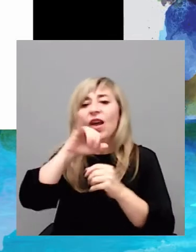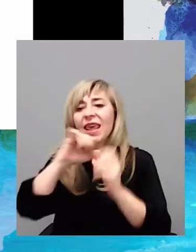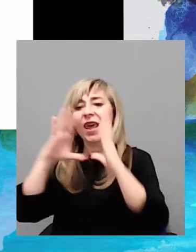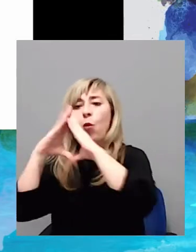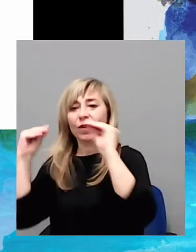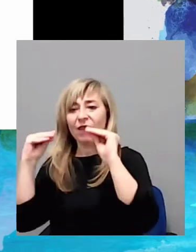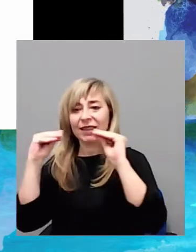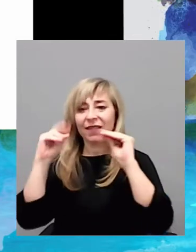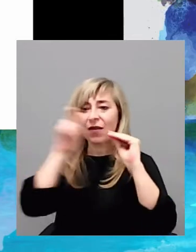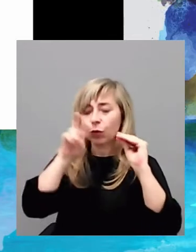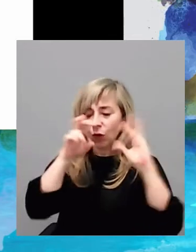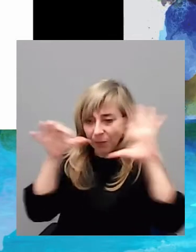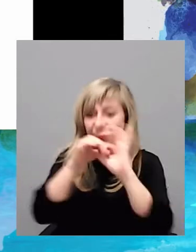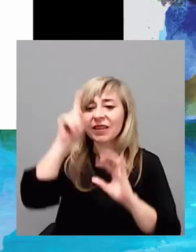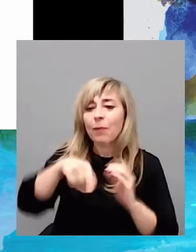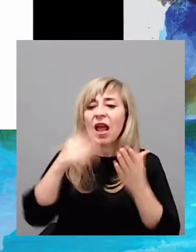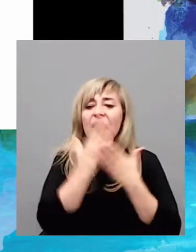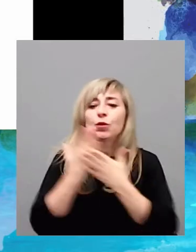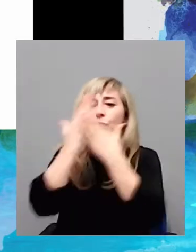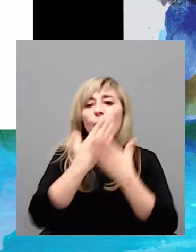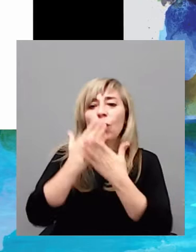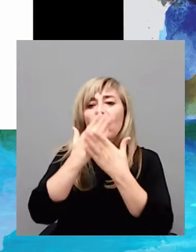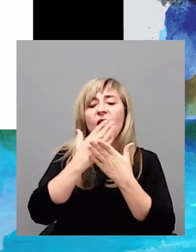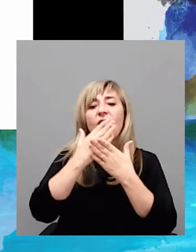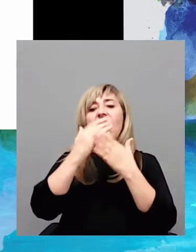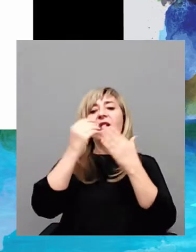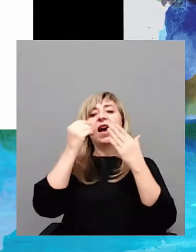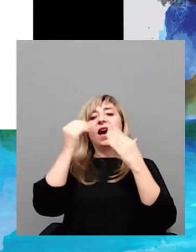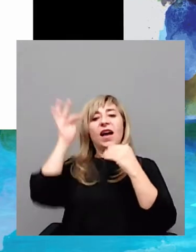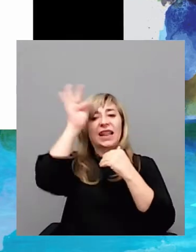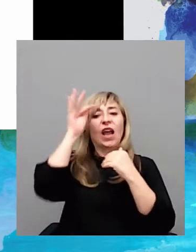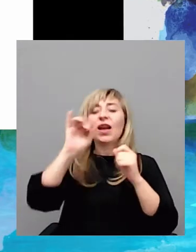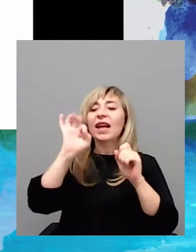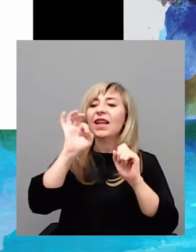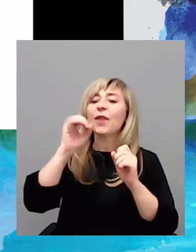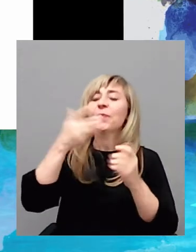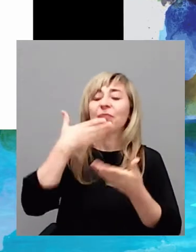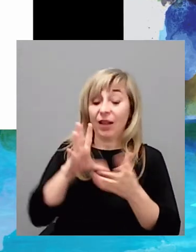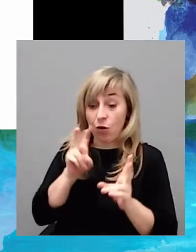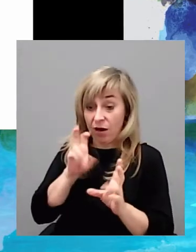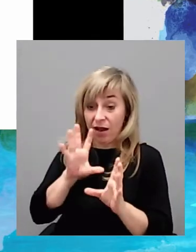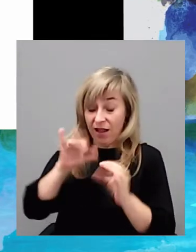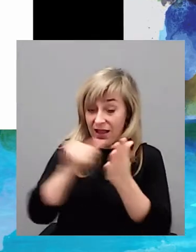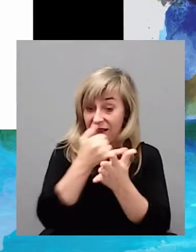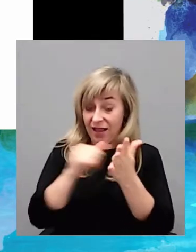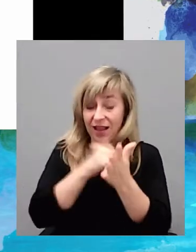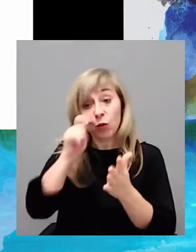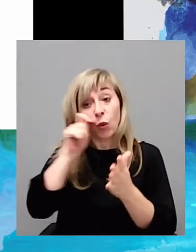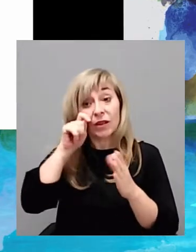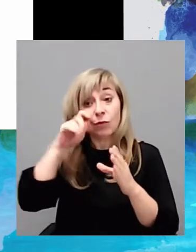connection, and we did an empirical study on is possible incorporation